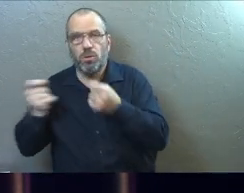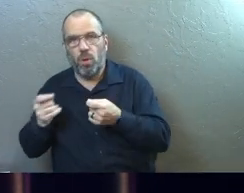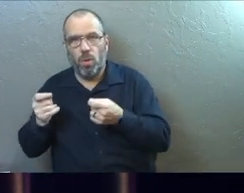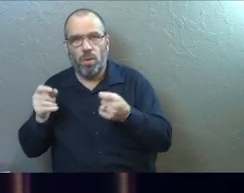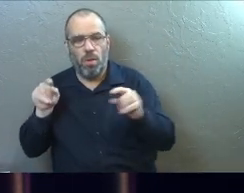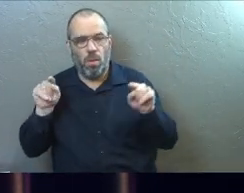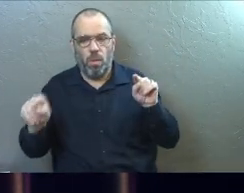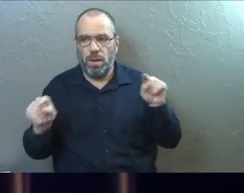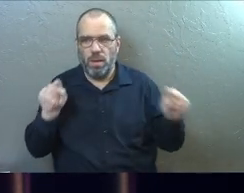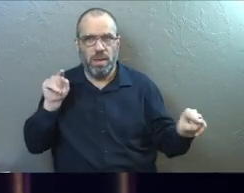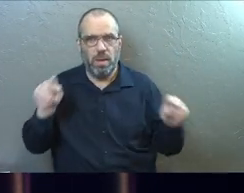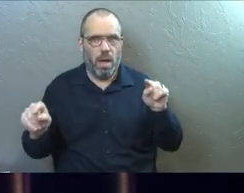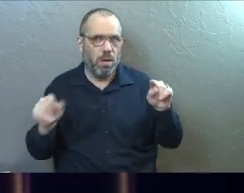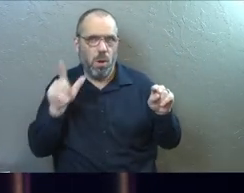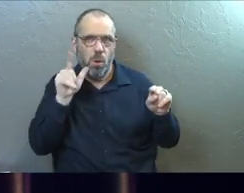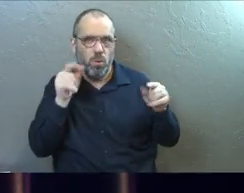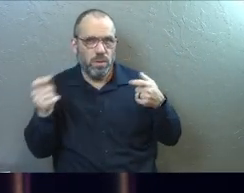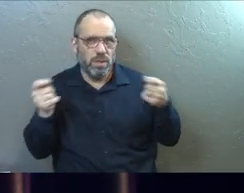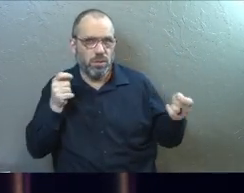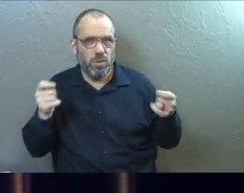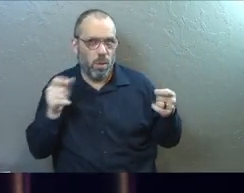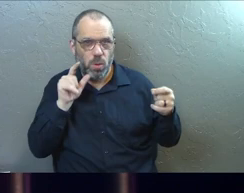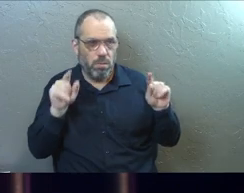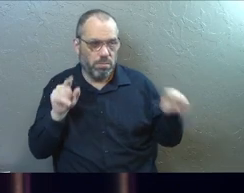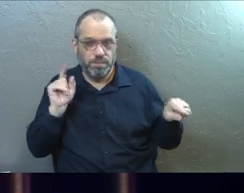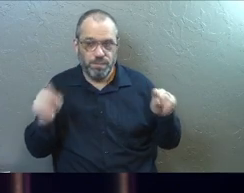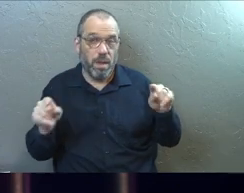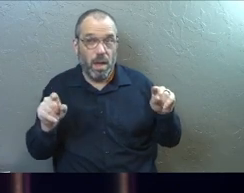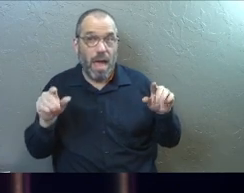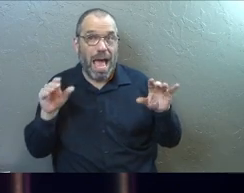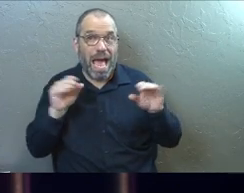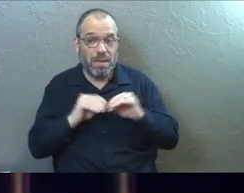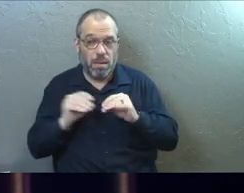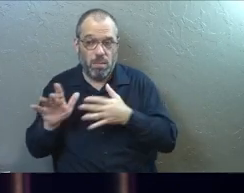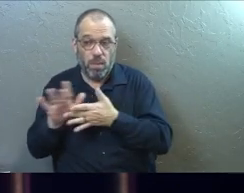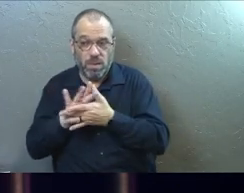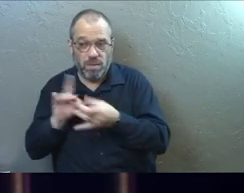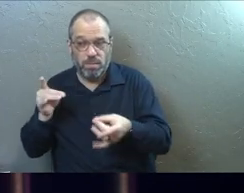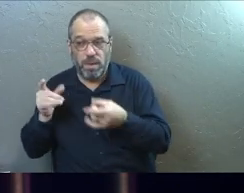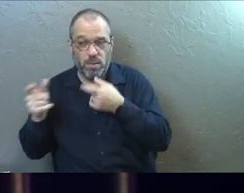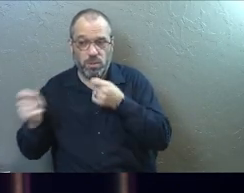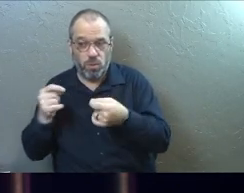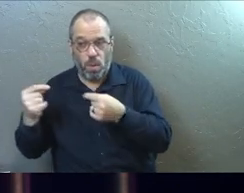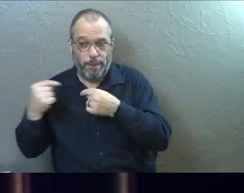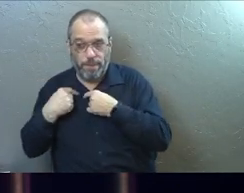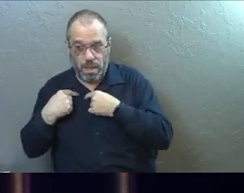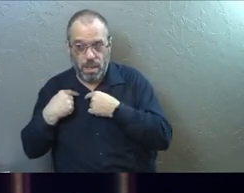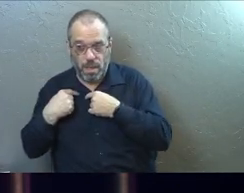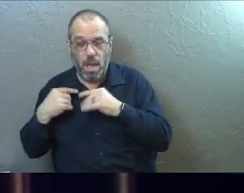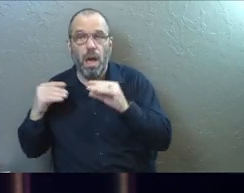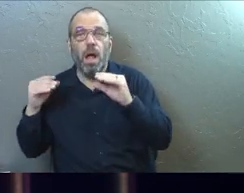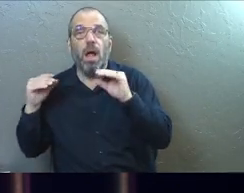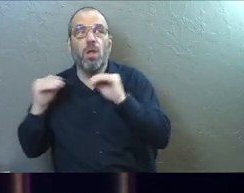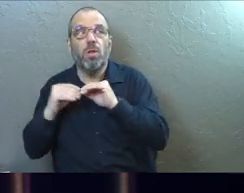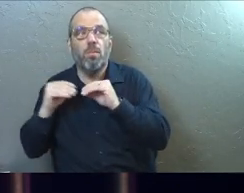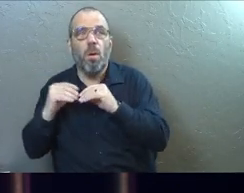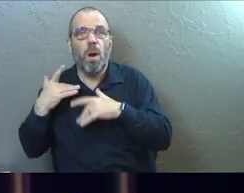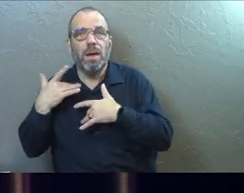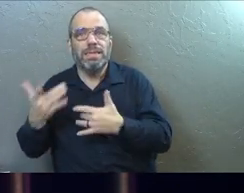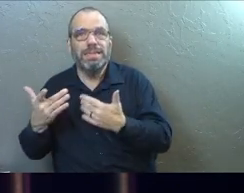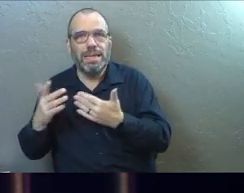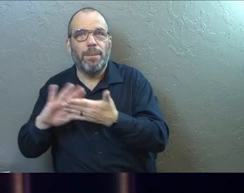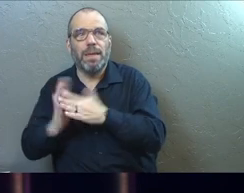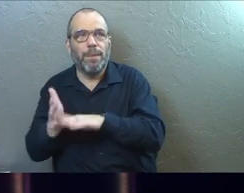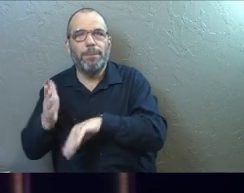things. Who's in control? And the more you let the Spirit control things, the more things will